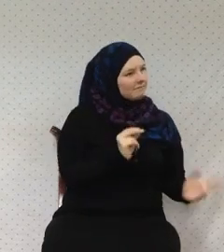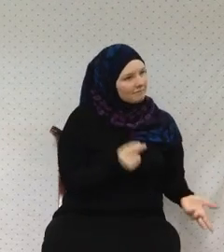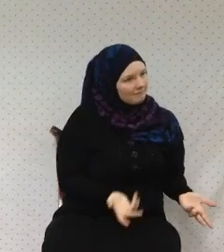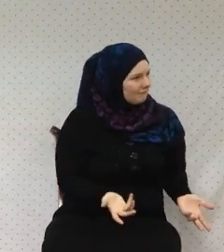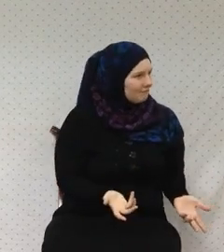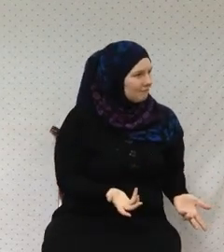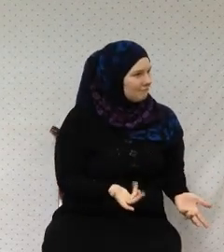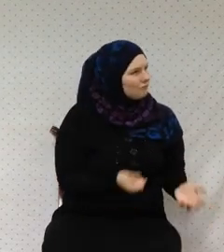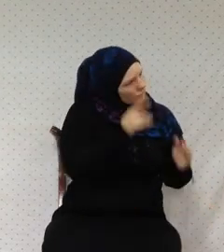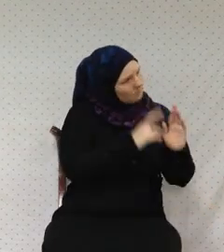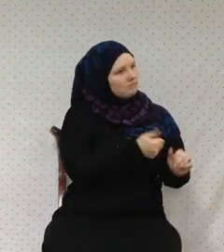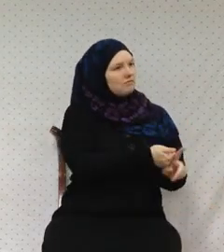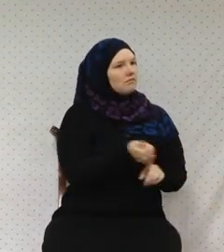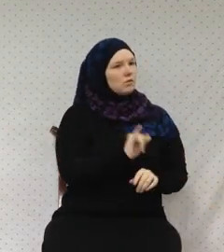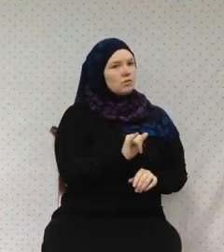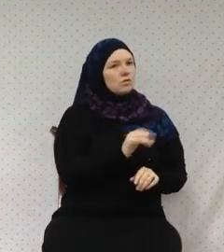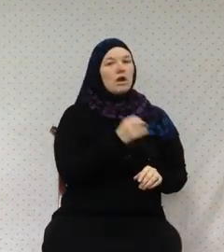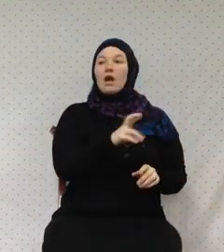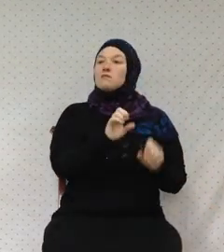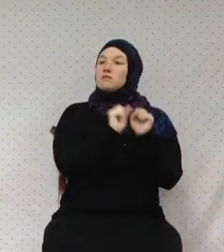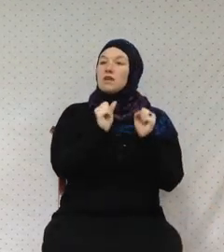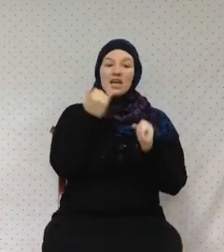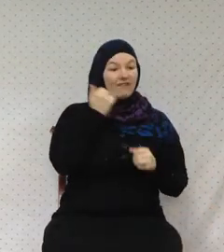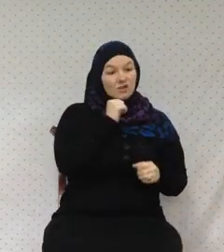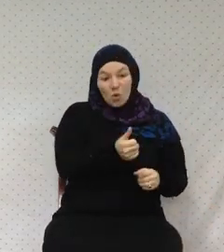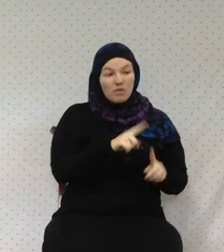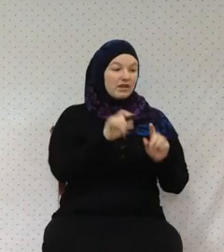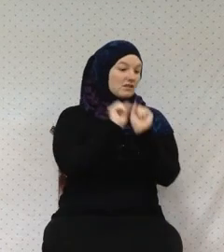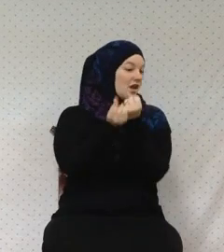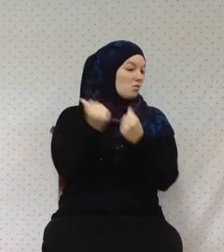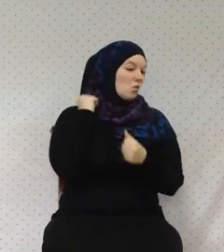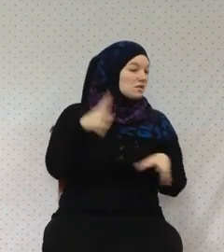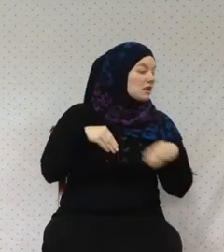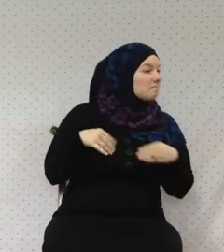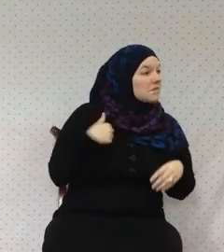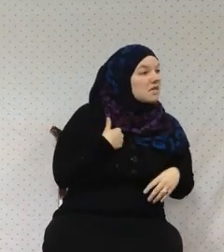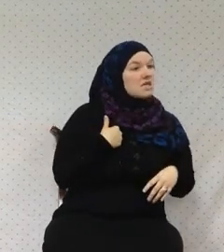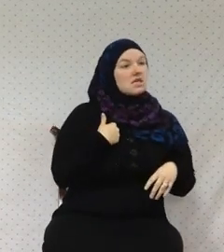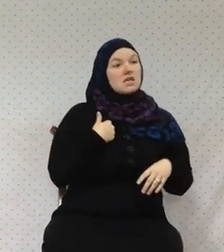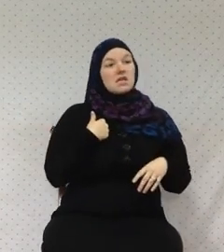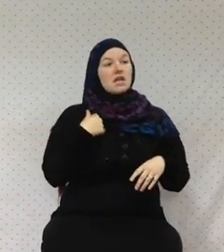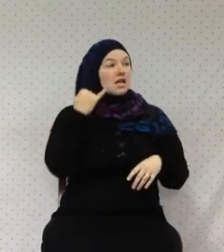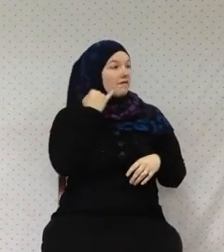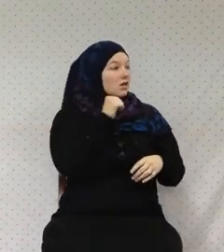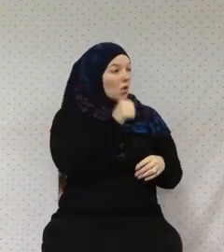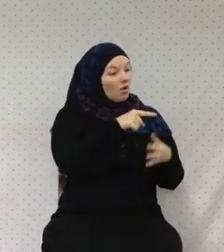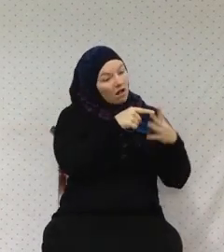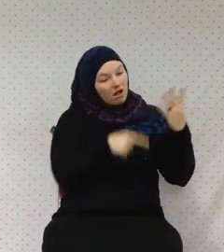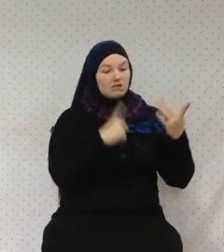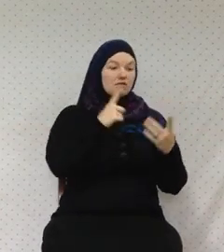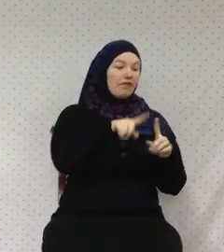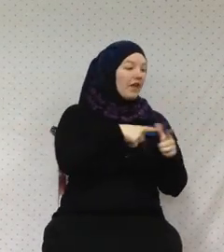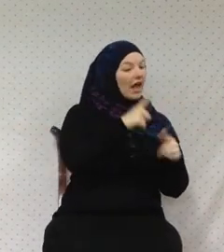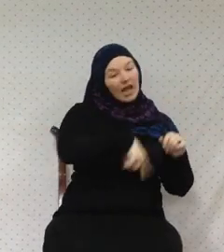it's backward and the society wouldn't accept me. They will mock me. I will not get a job. I'm not going to keep a